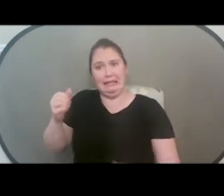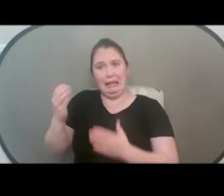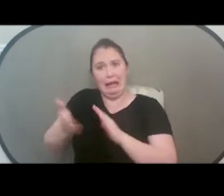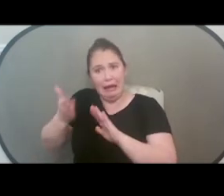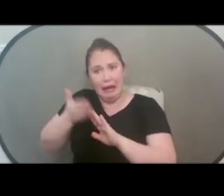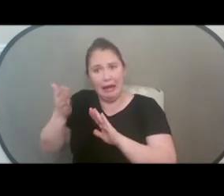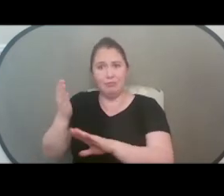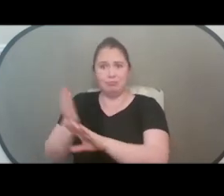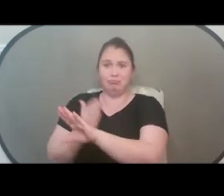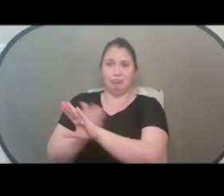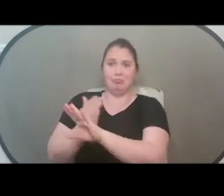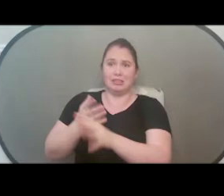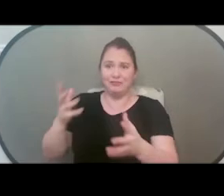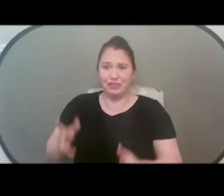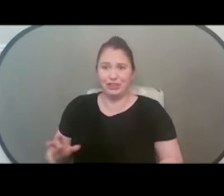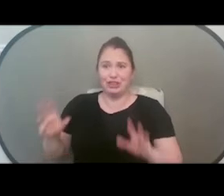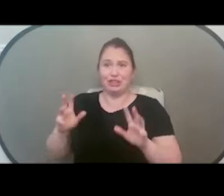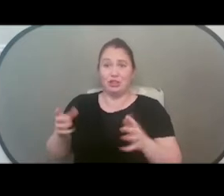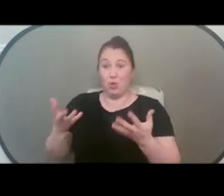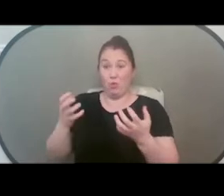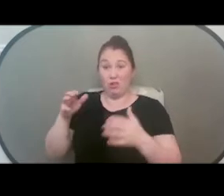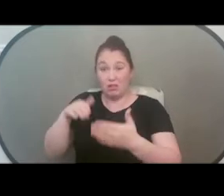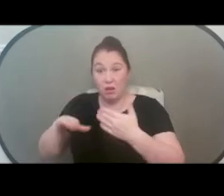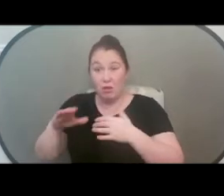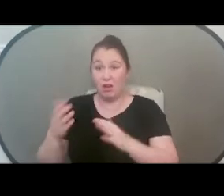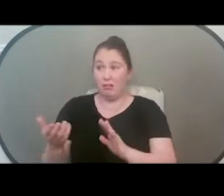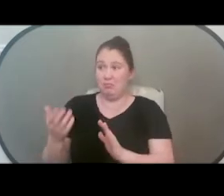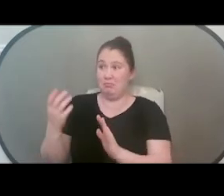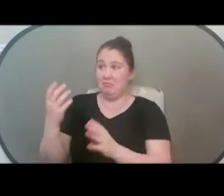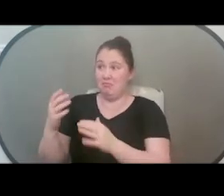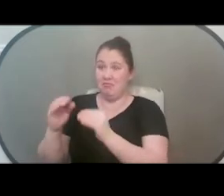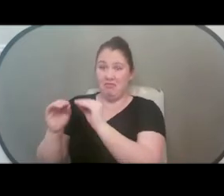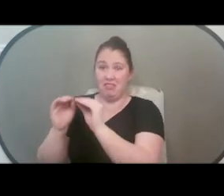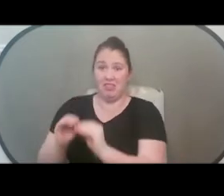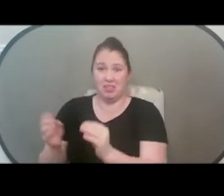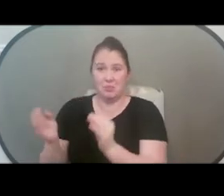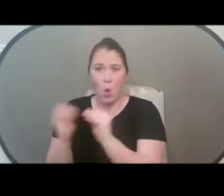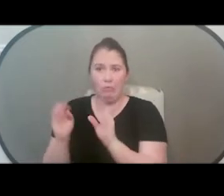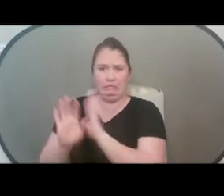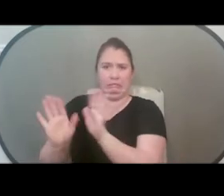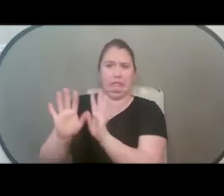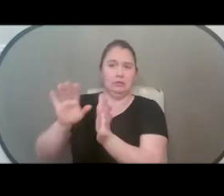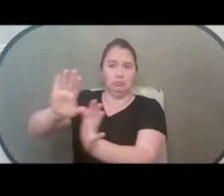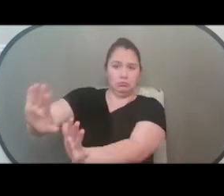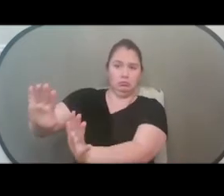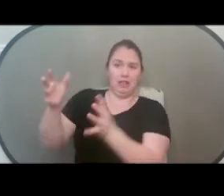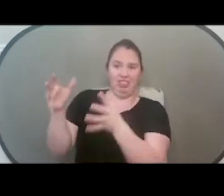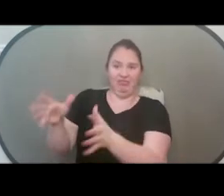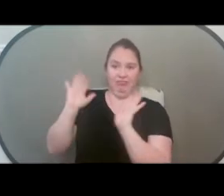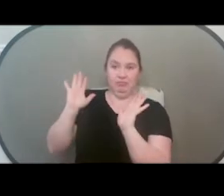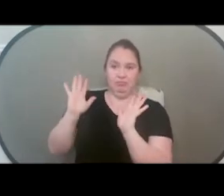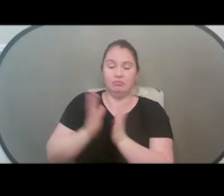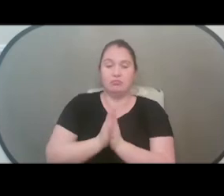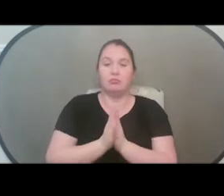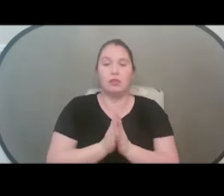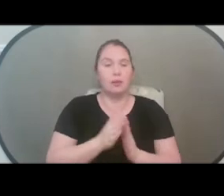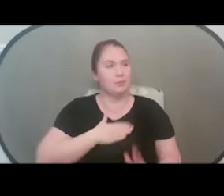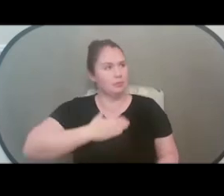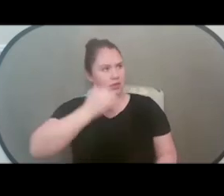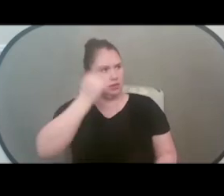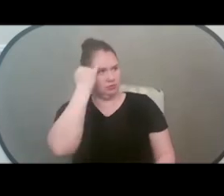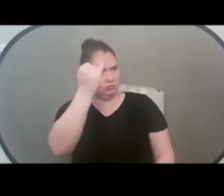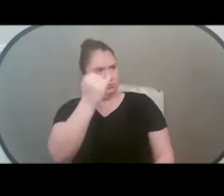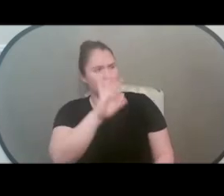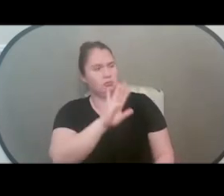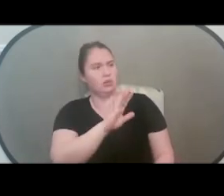it. We certainly don't want to go and put stuff on you. And my recollection is that the Paul Tyson build is picking up